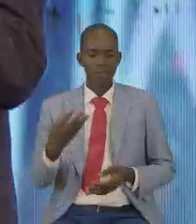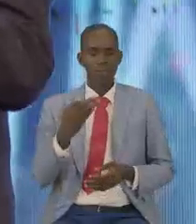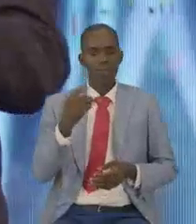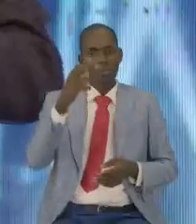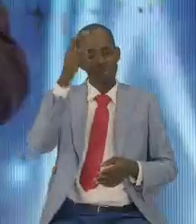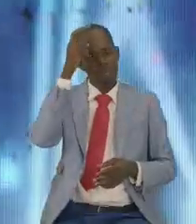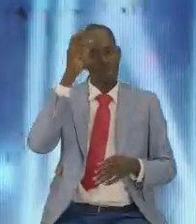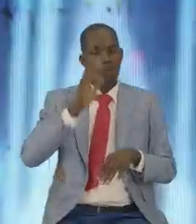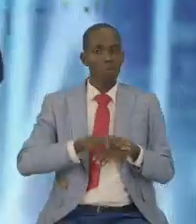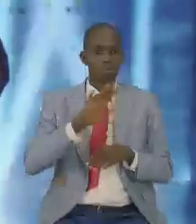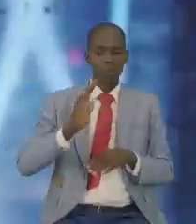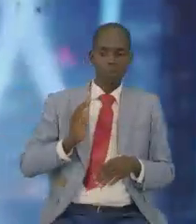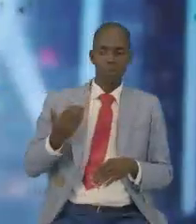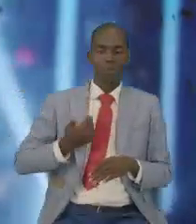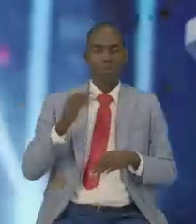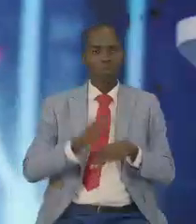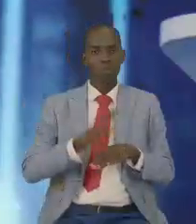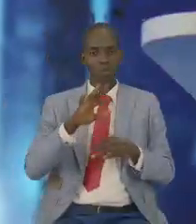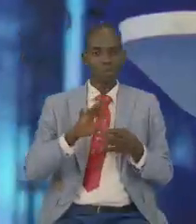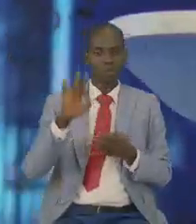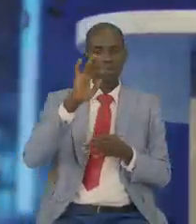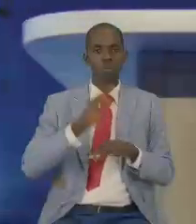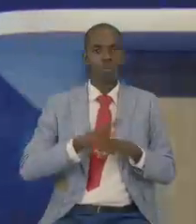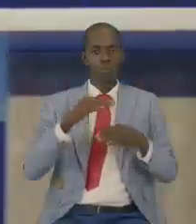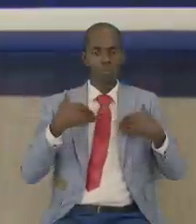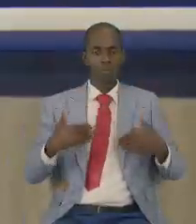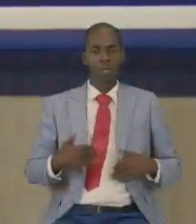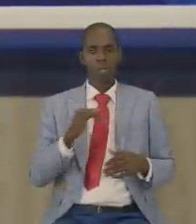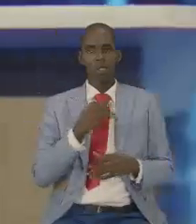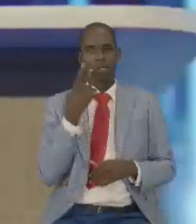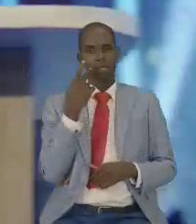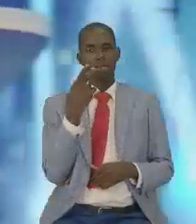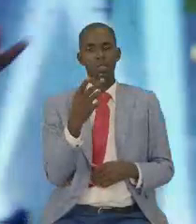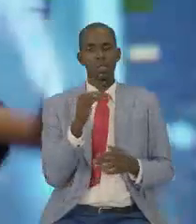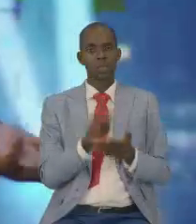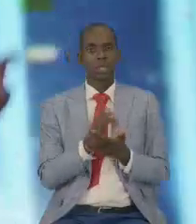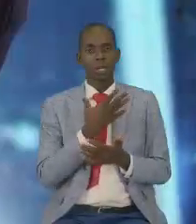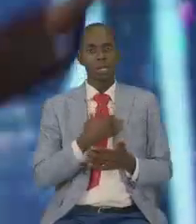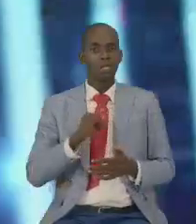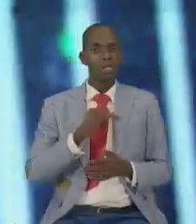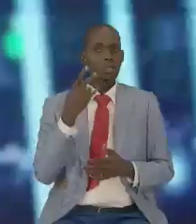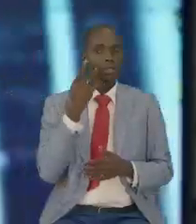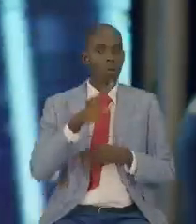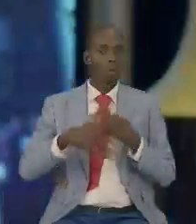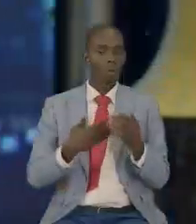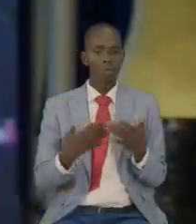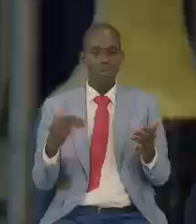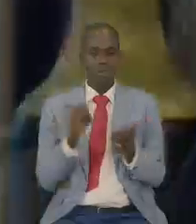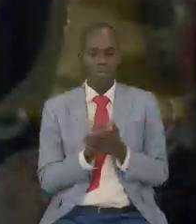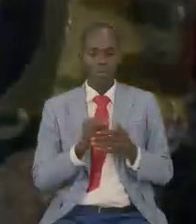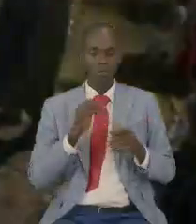your body. I see that. And I see all the things that tied your leg, all the things that blindfolded your